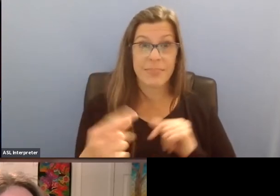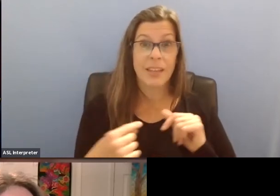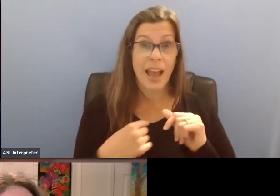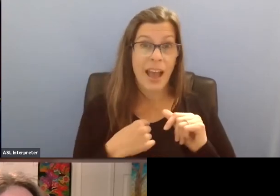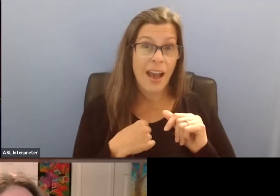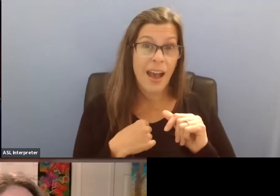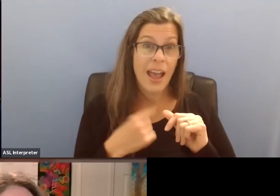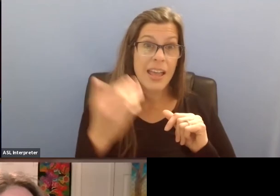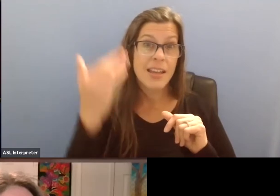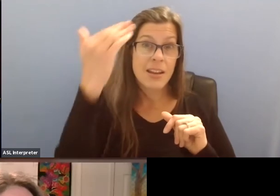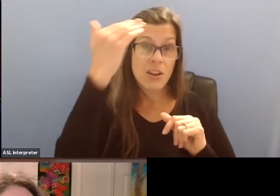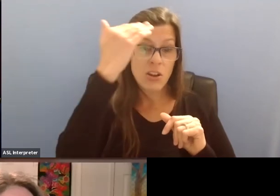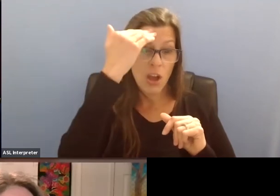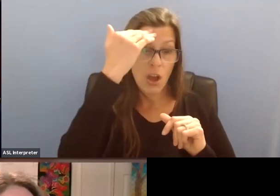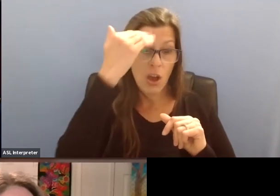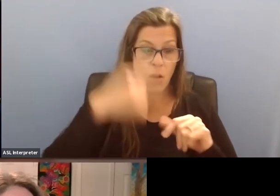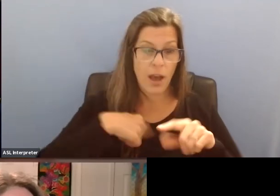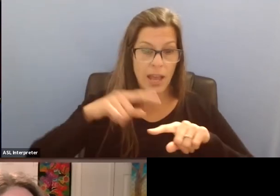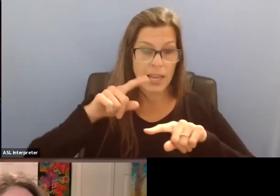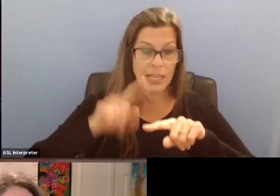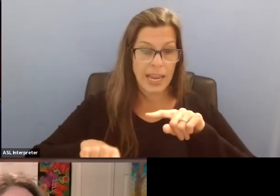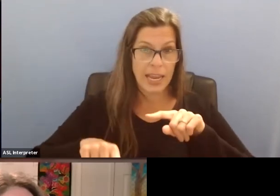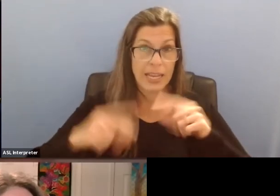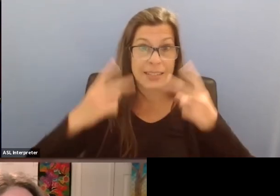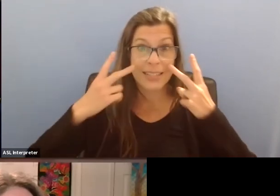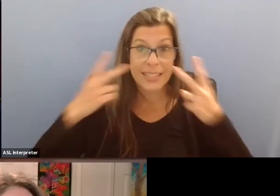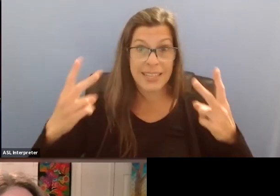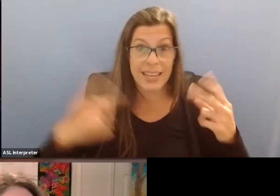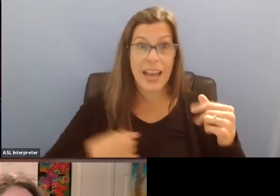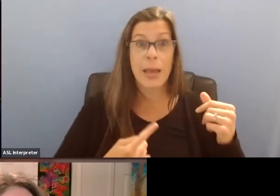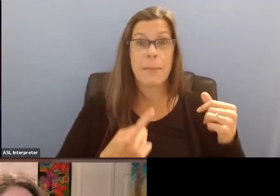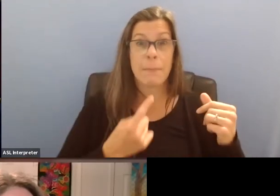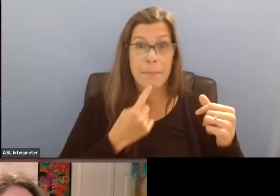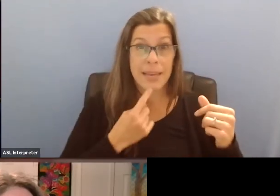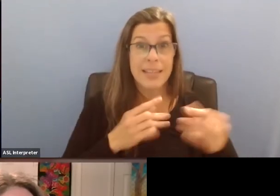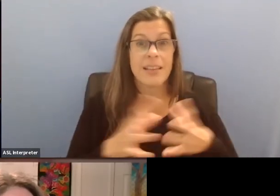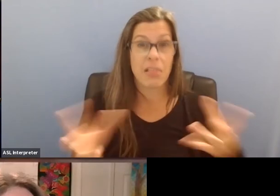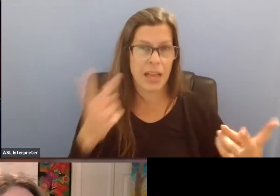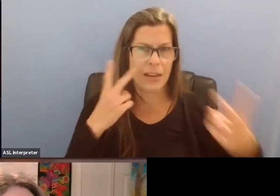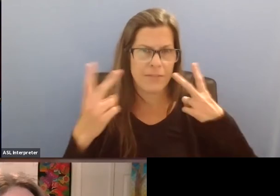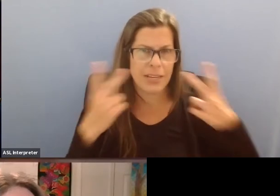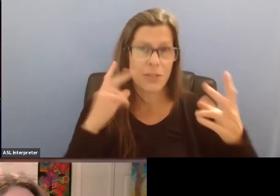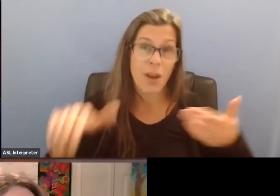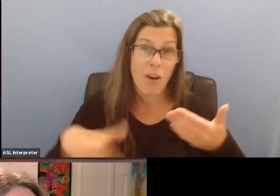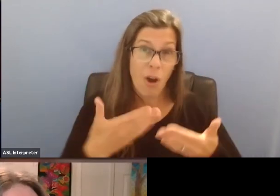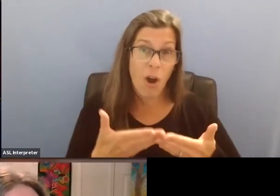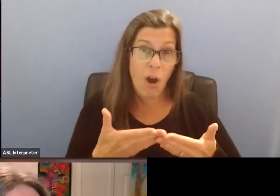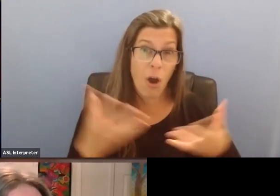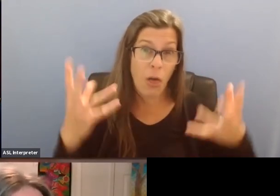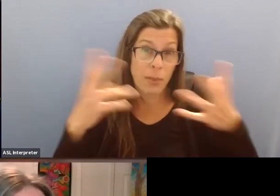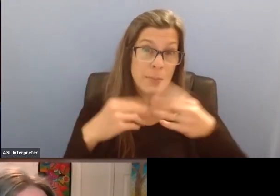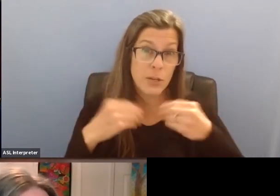by not being able to see that I miss a lot of the visual, I miss all of the visual beauty